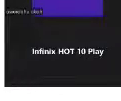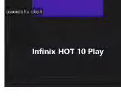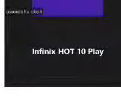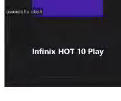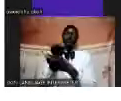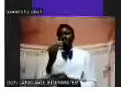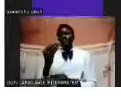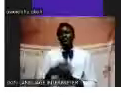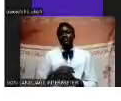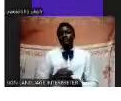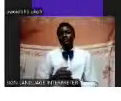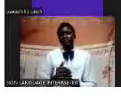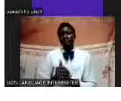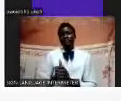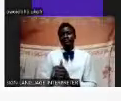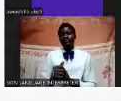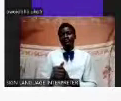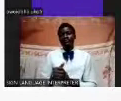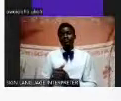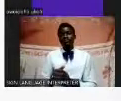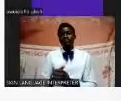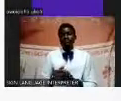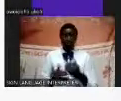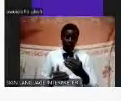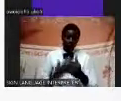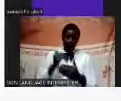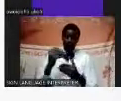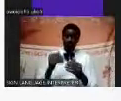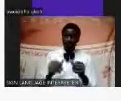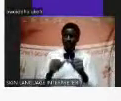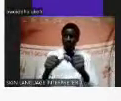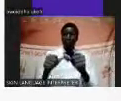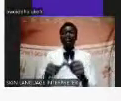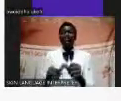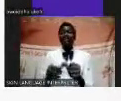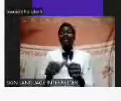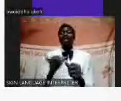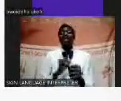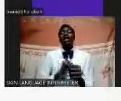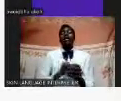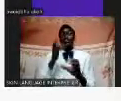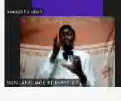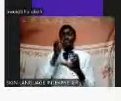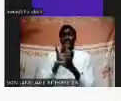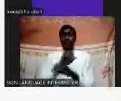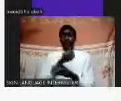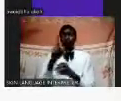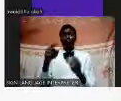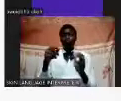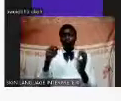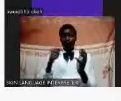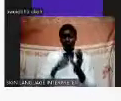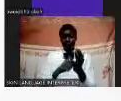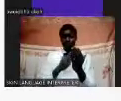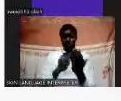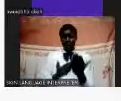Okay, so enough about that. Let me move on. Yes, I did promise you this slide, and this is really what